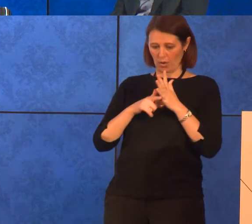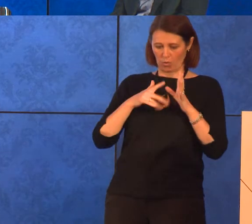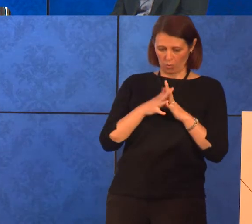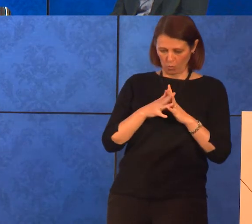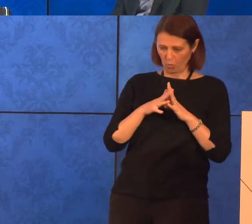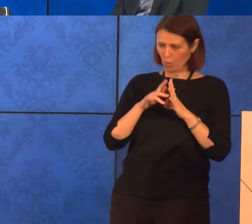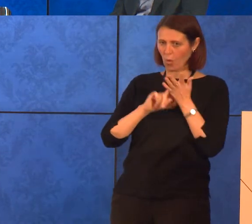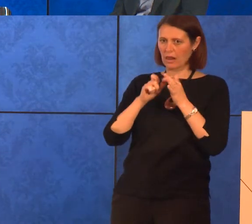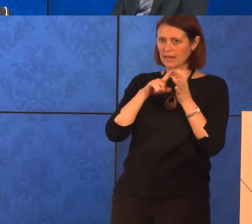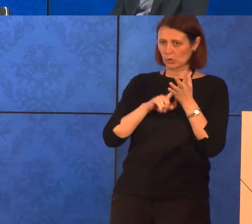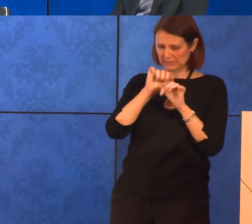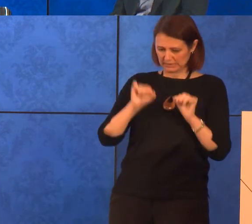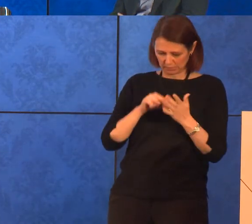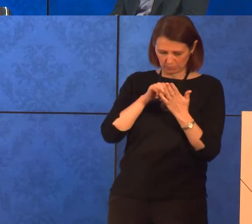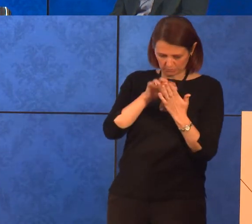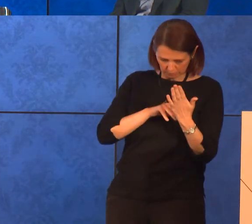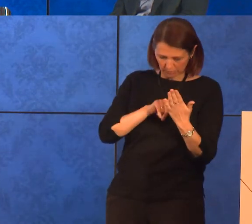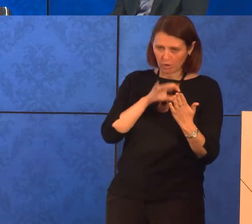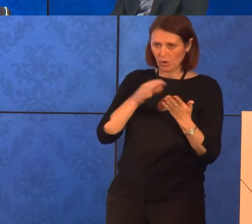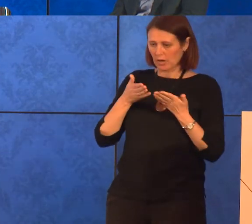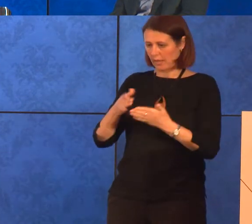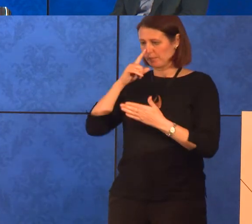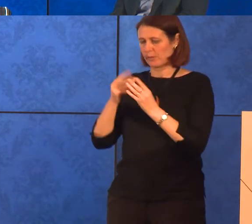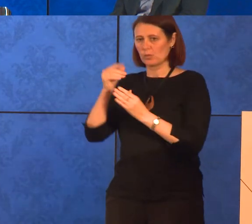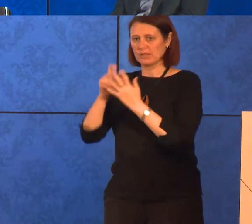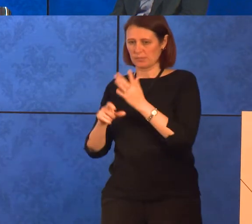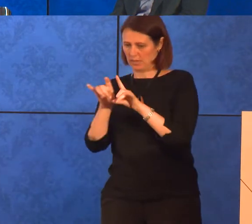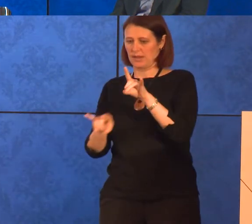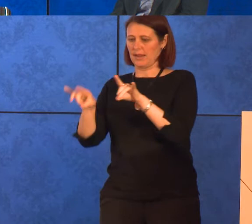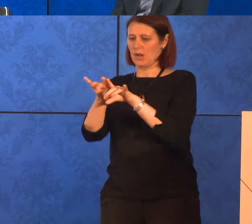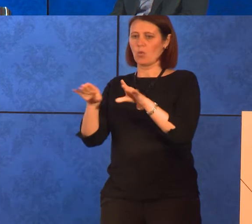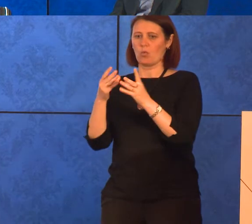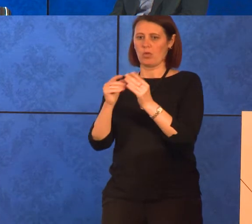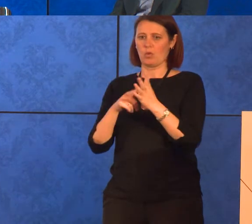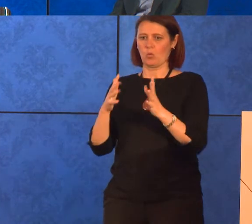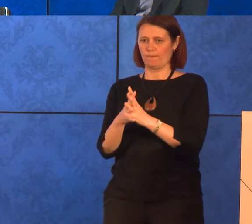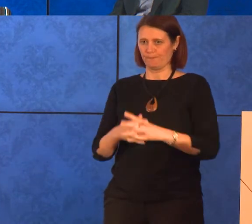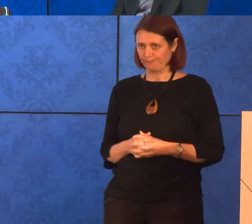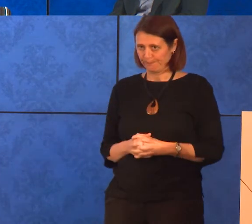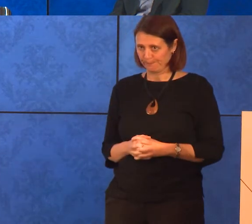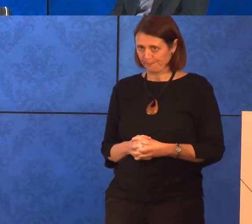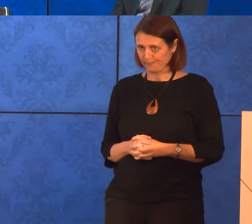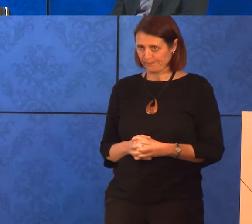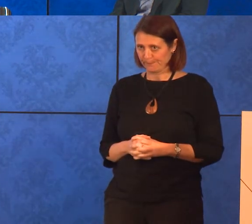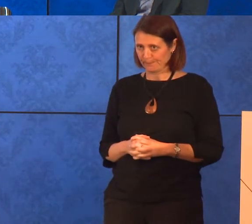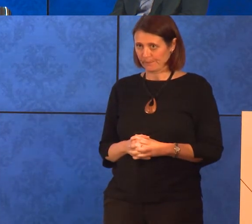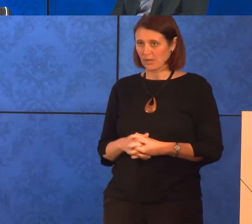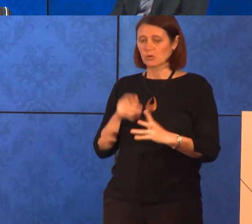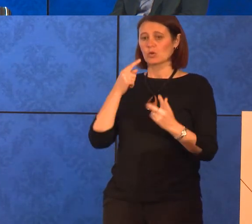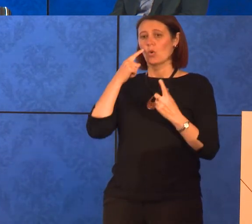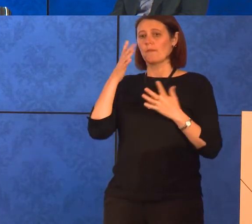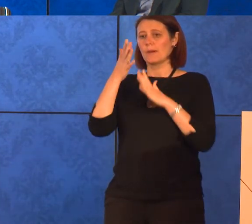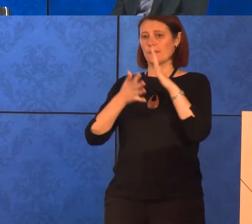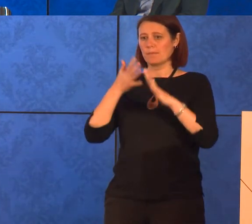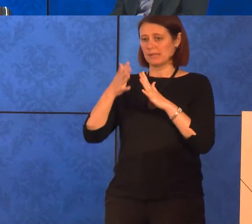legal systems, don't allow people with disability to be equal before the law. And that means that often